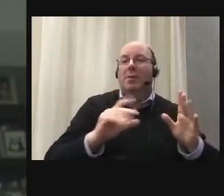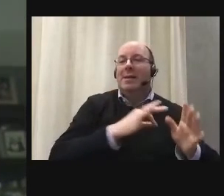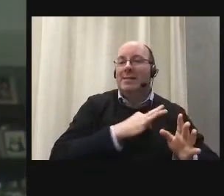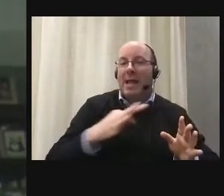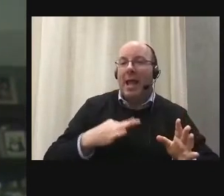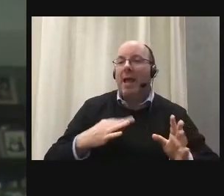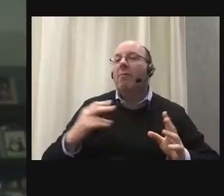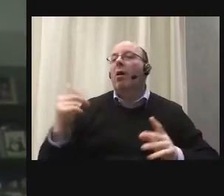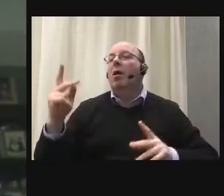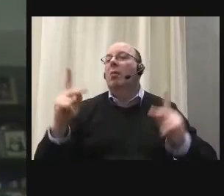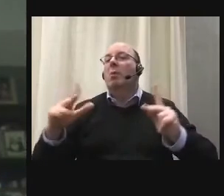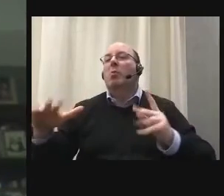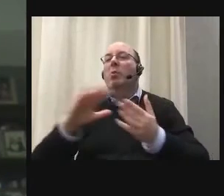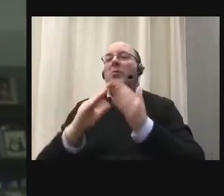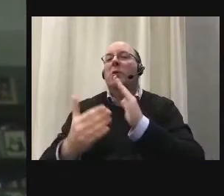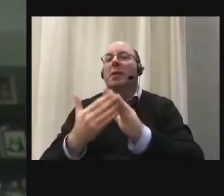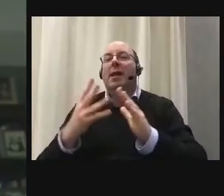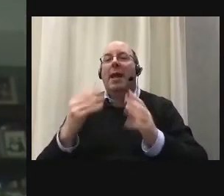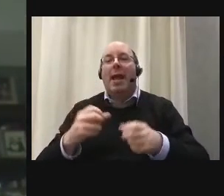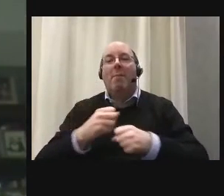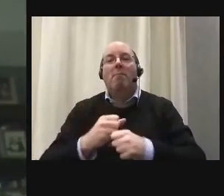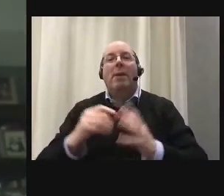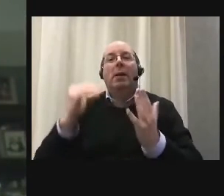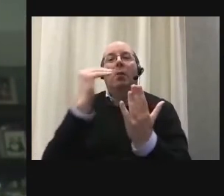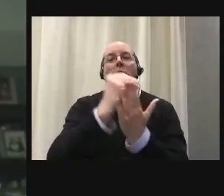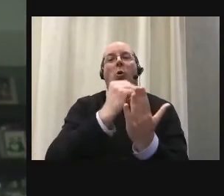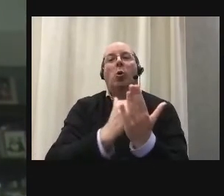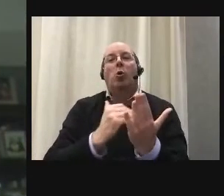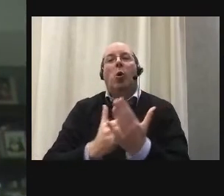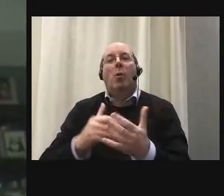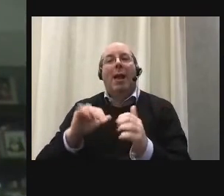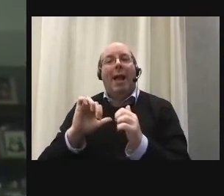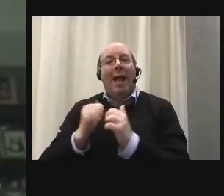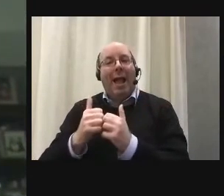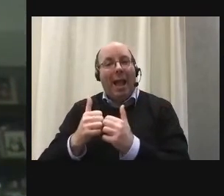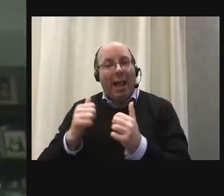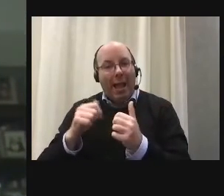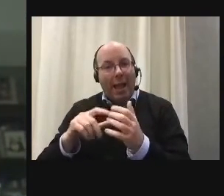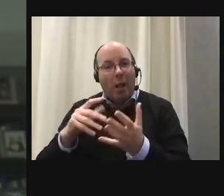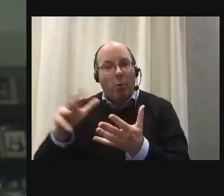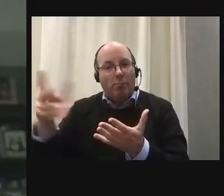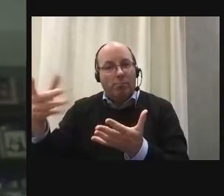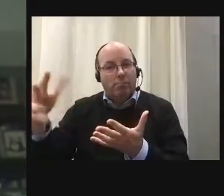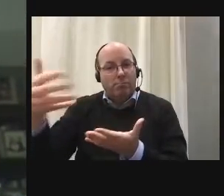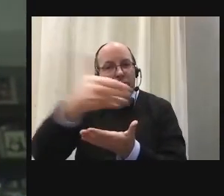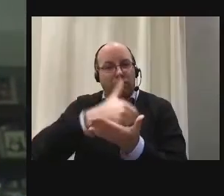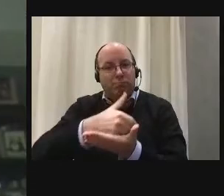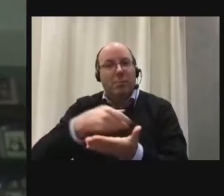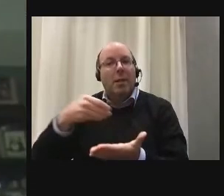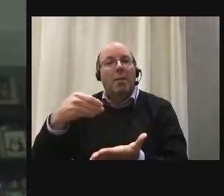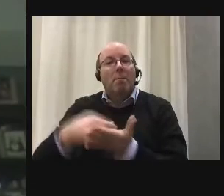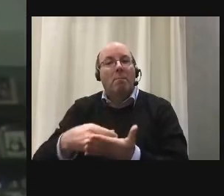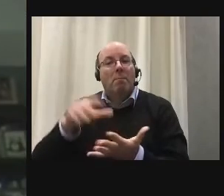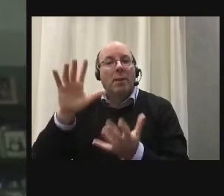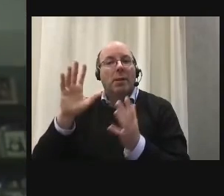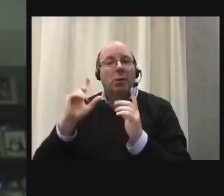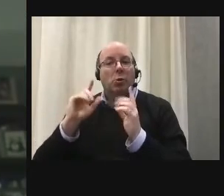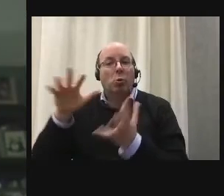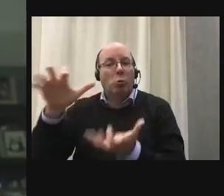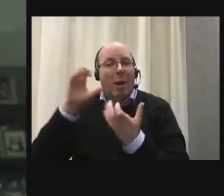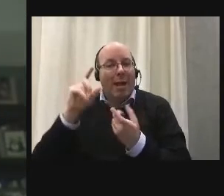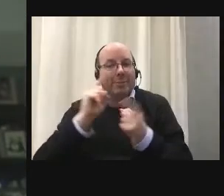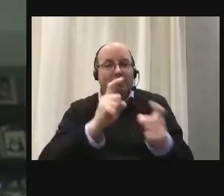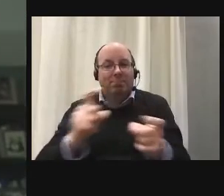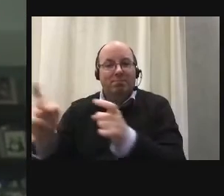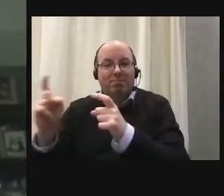community, and committing to creating protocols in our grant making and programmatic activity. I welcome and invite everyone